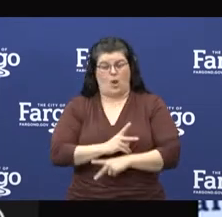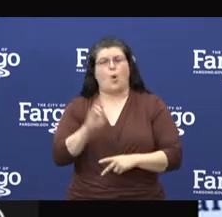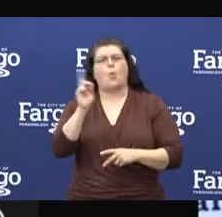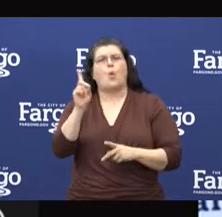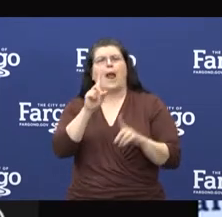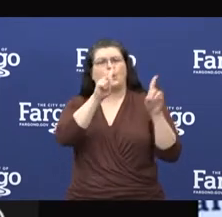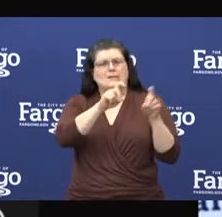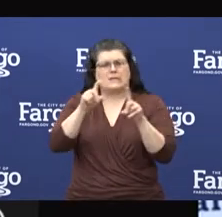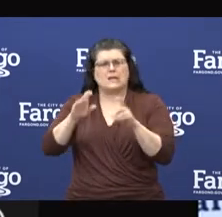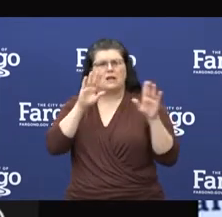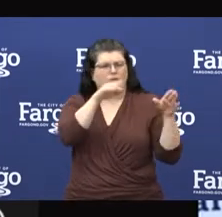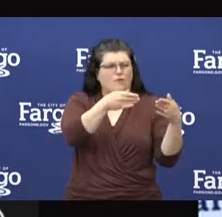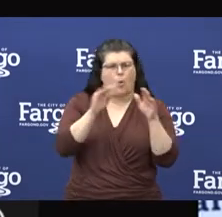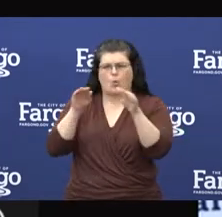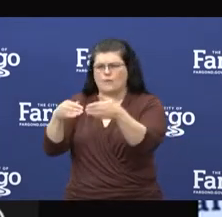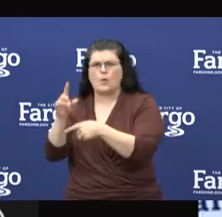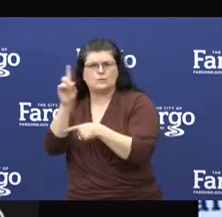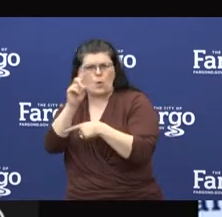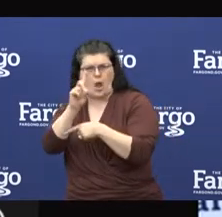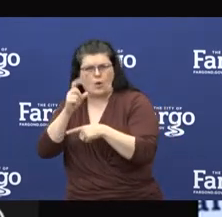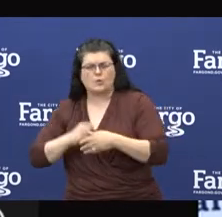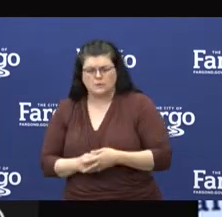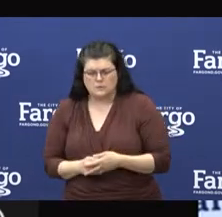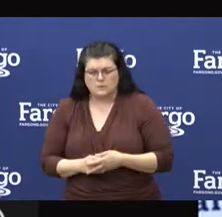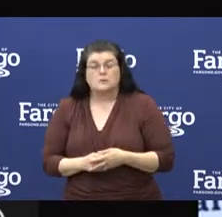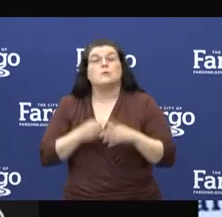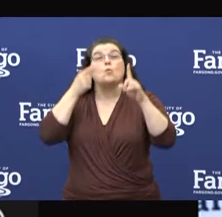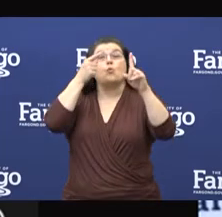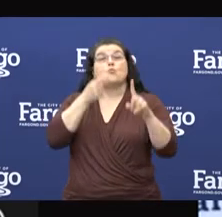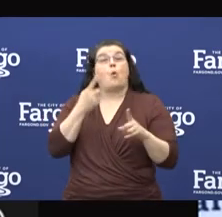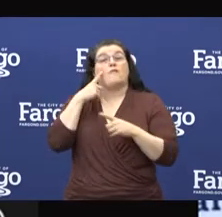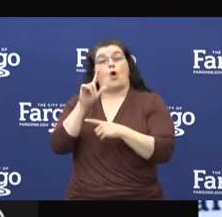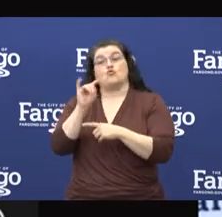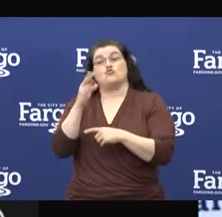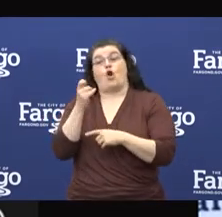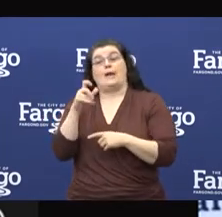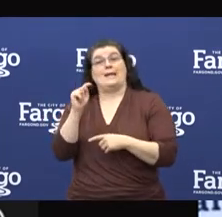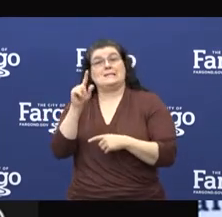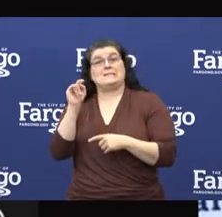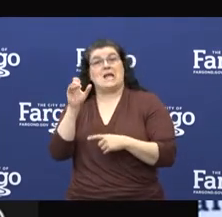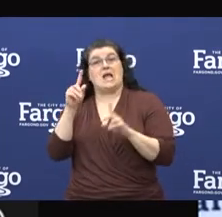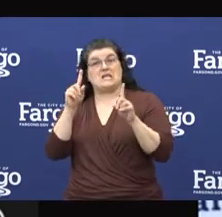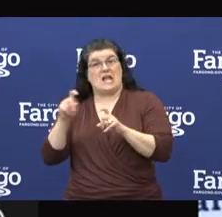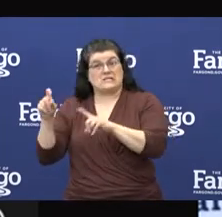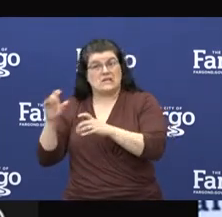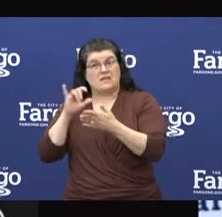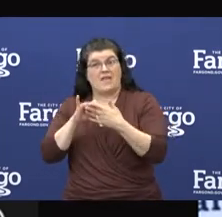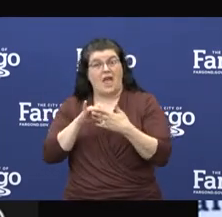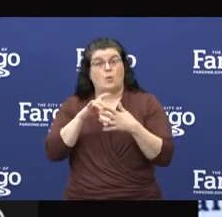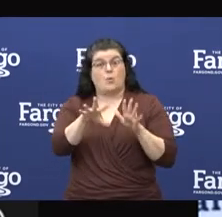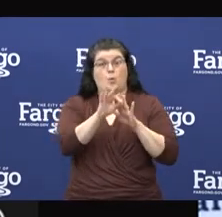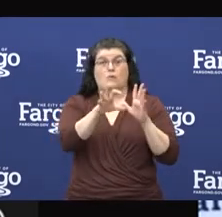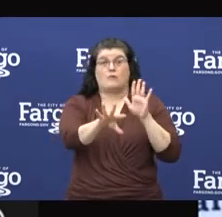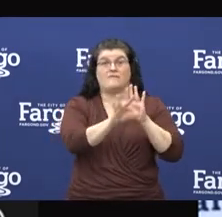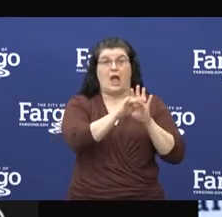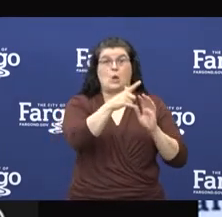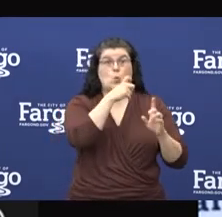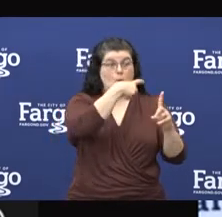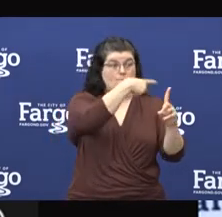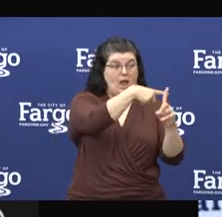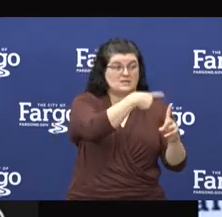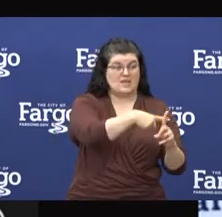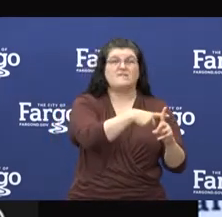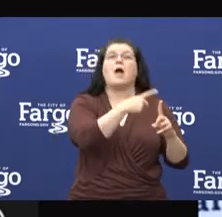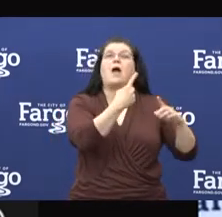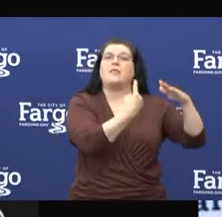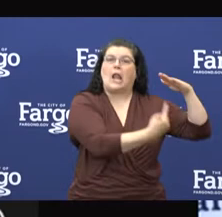our testing efforts. The goal of targeted testing is to find more positive cases, then to isolate or quarantine, along with